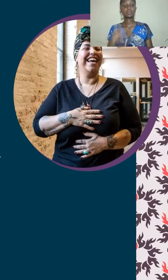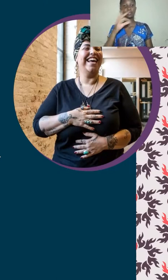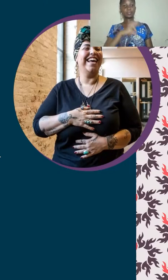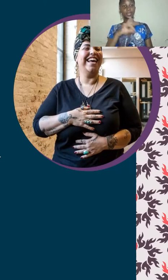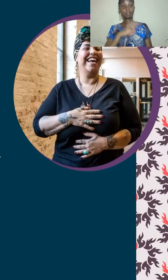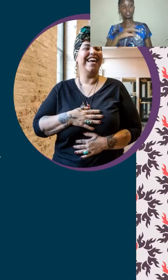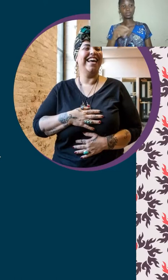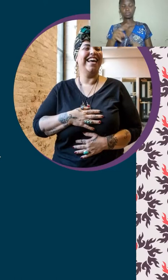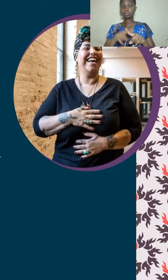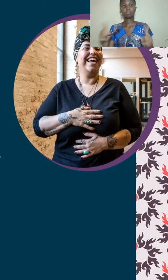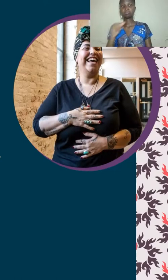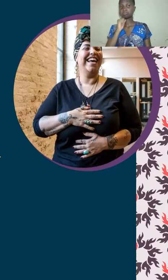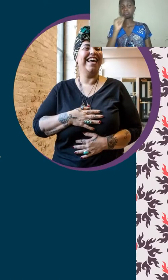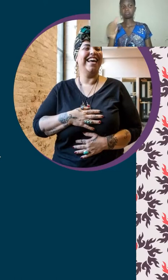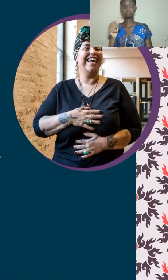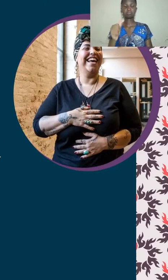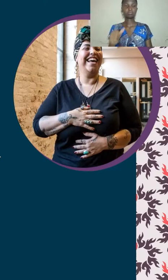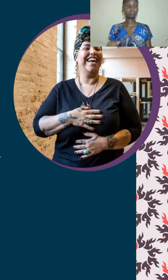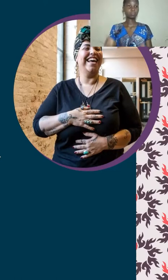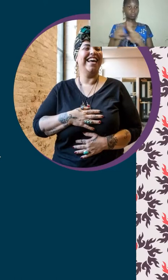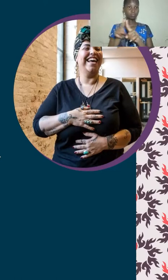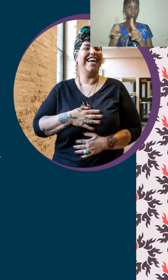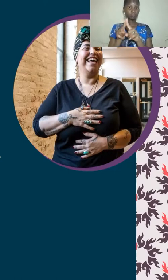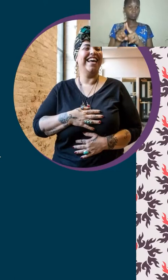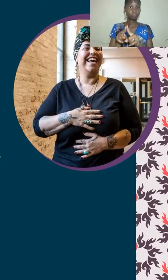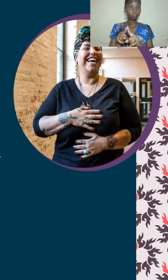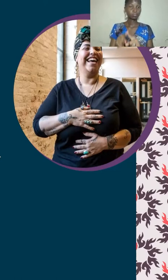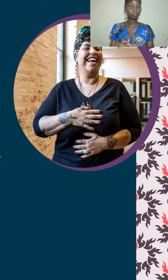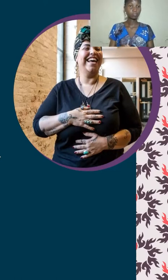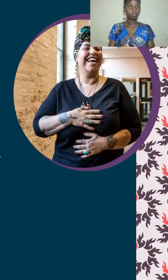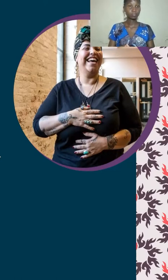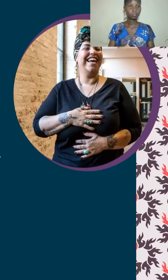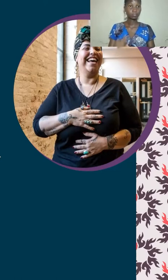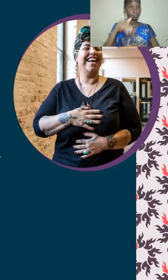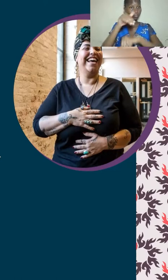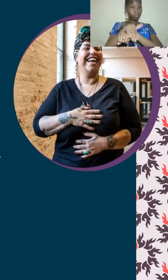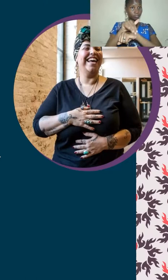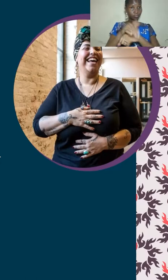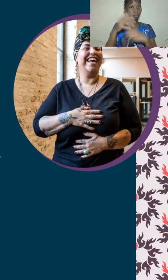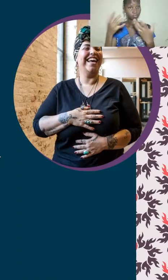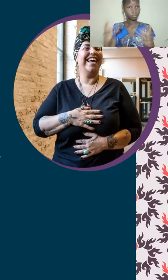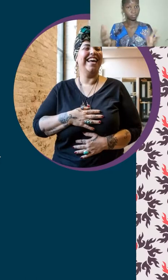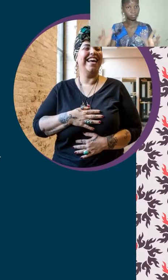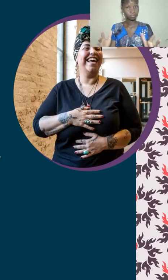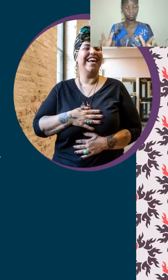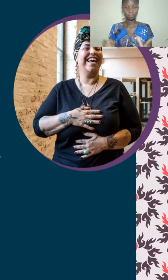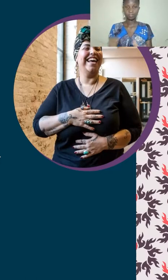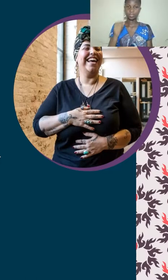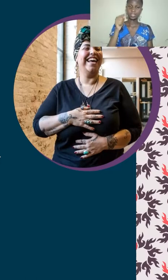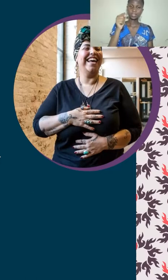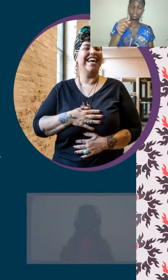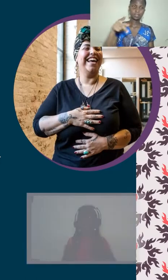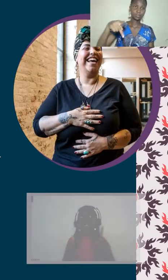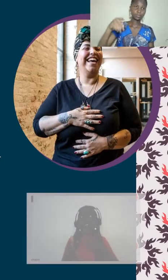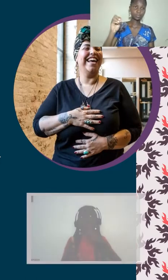not. And so by the, by the end of the, by the end of the night, this poem was kind of boiling inside